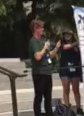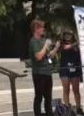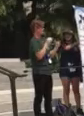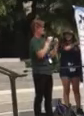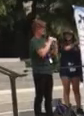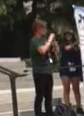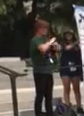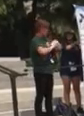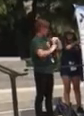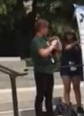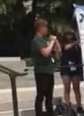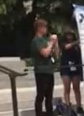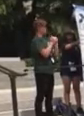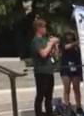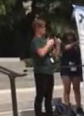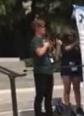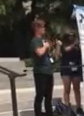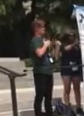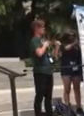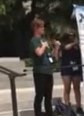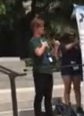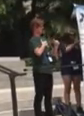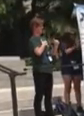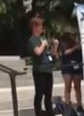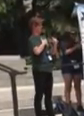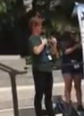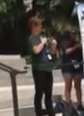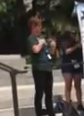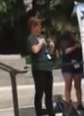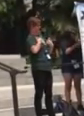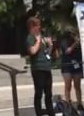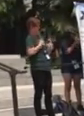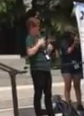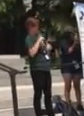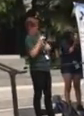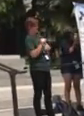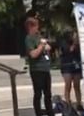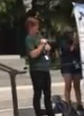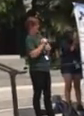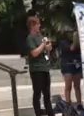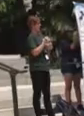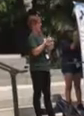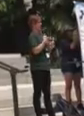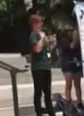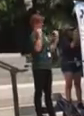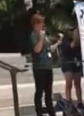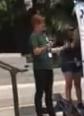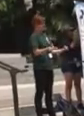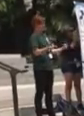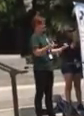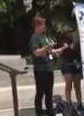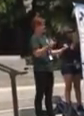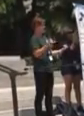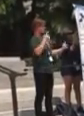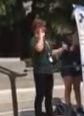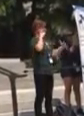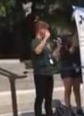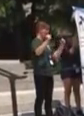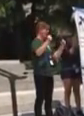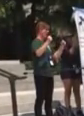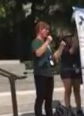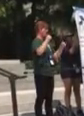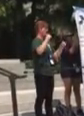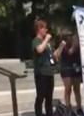comfortable with my own disability. I am now a loud, strong,